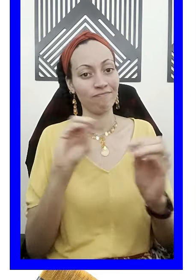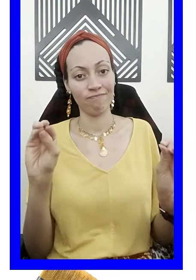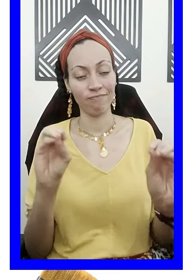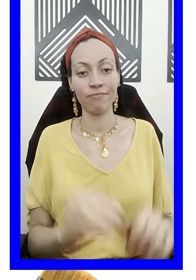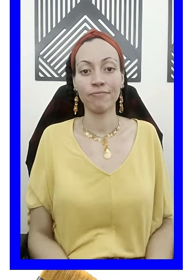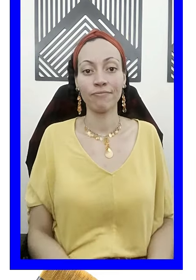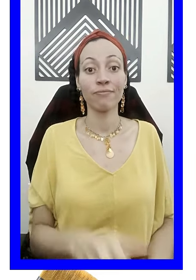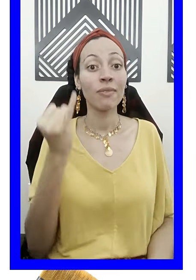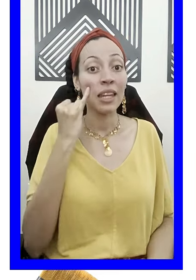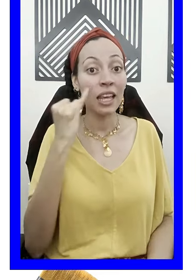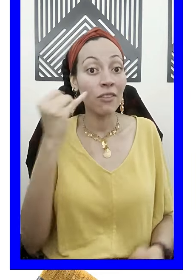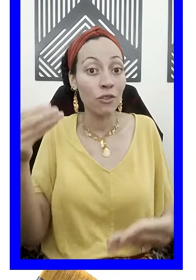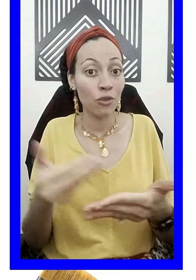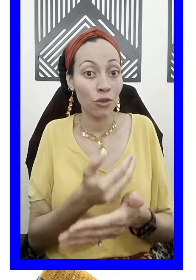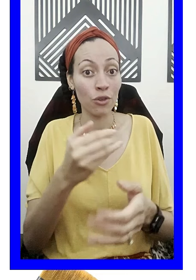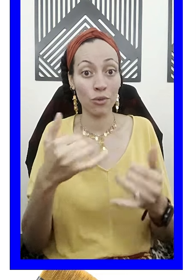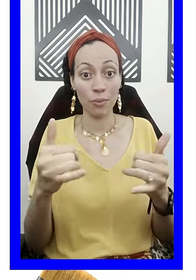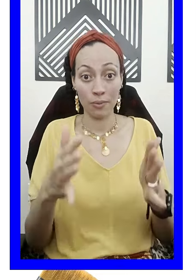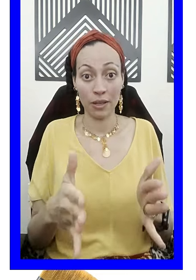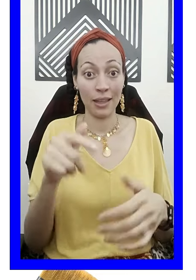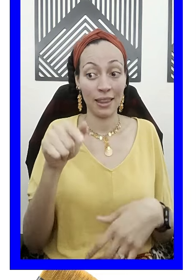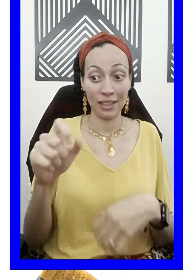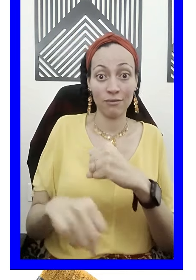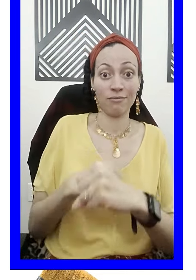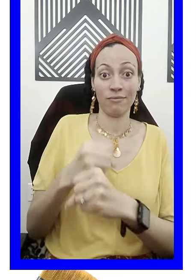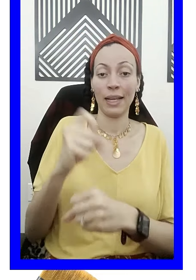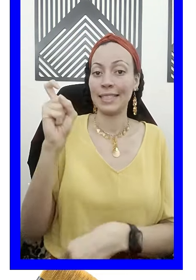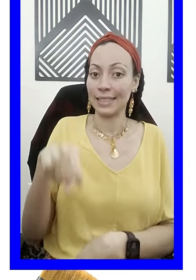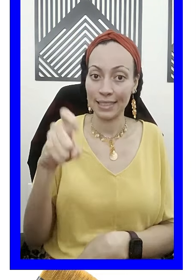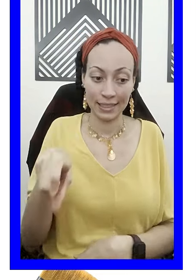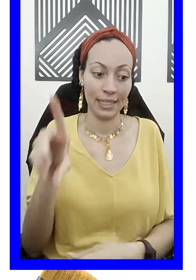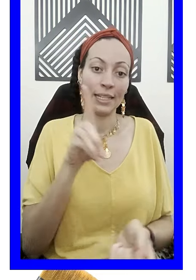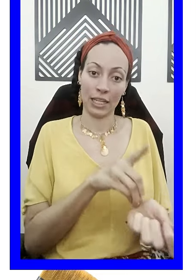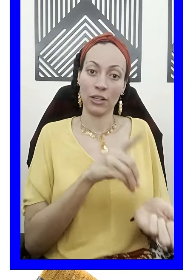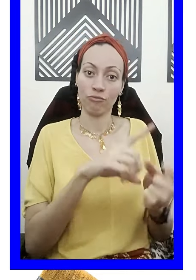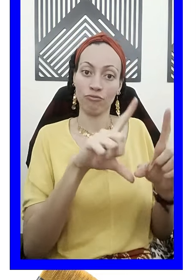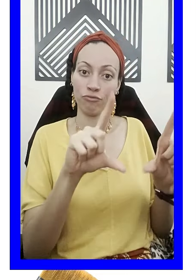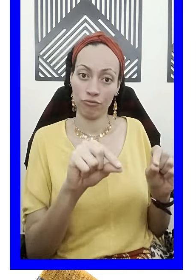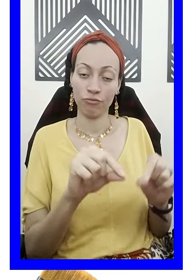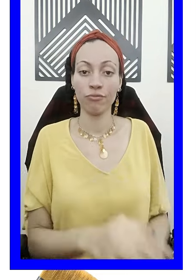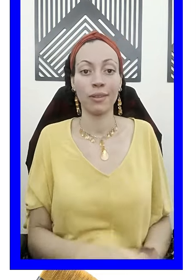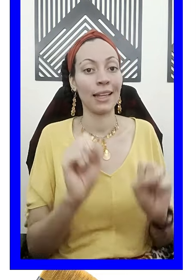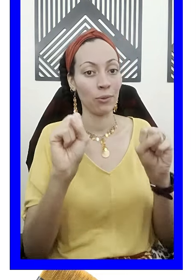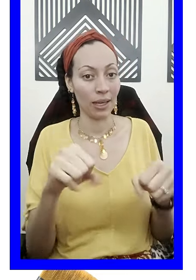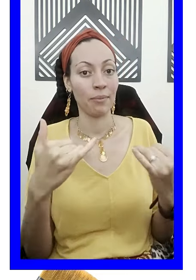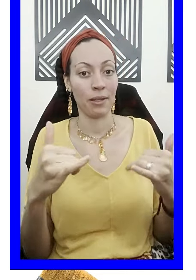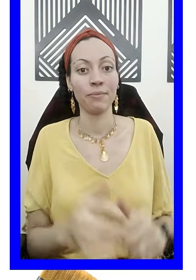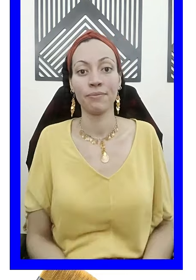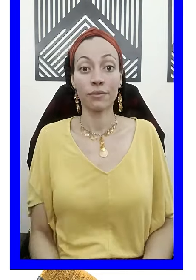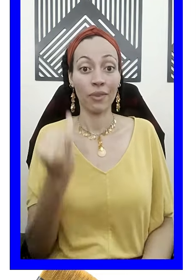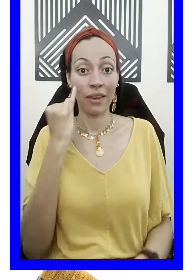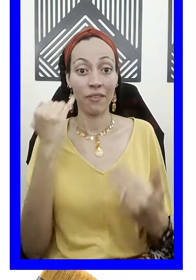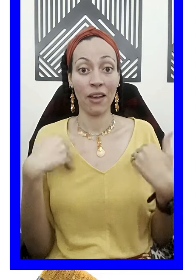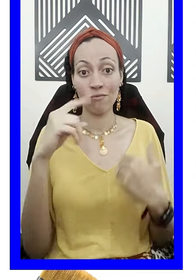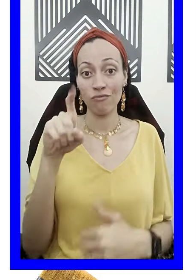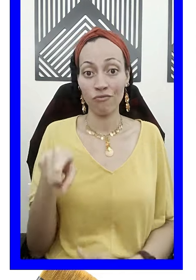are a new player this year, you need to get a physical from your doctor. Make sure you guys turn that in before Monday, September 30th. And if you have any